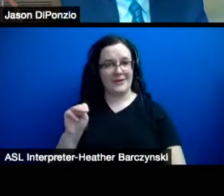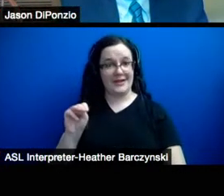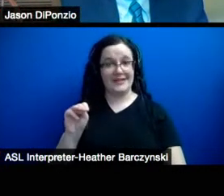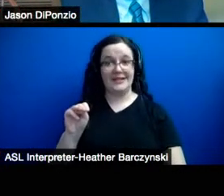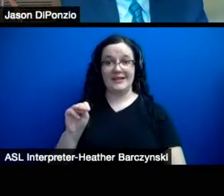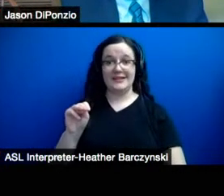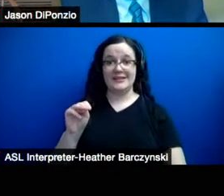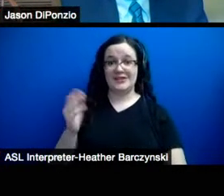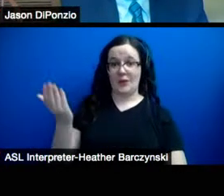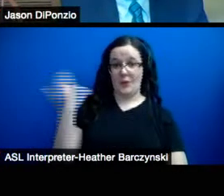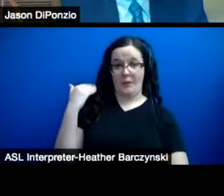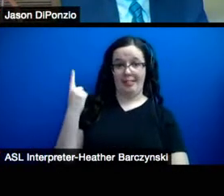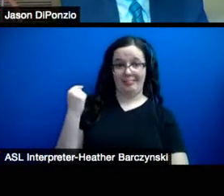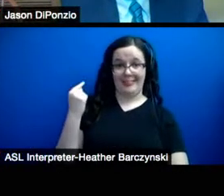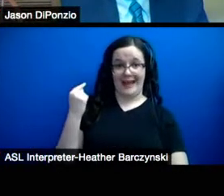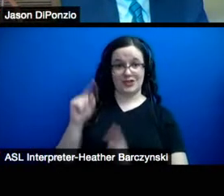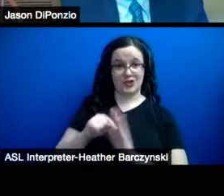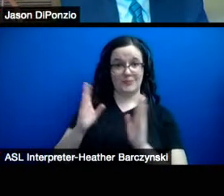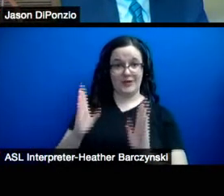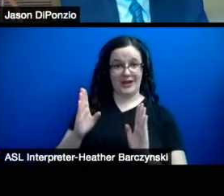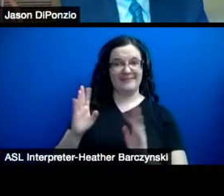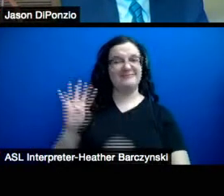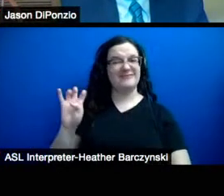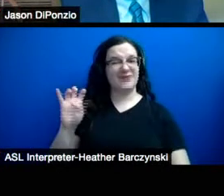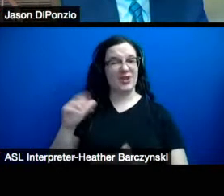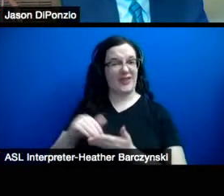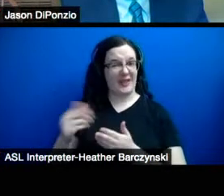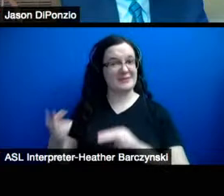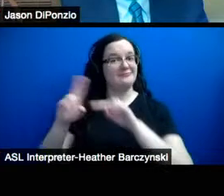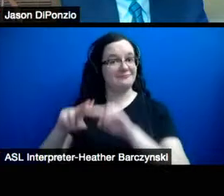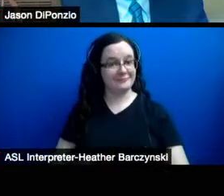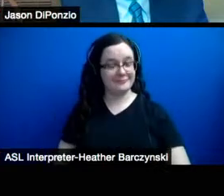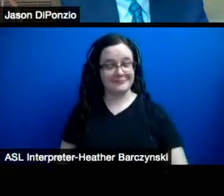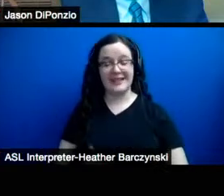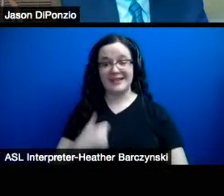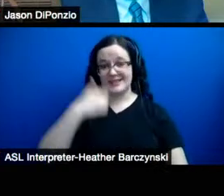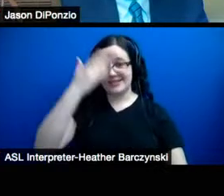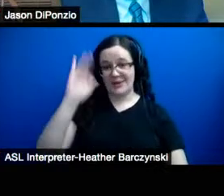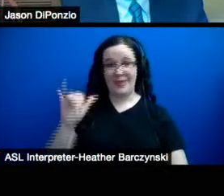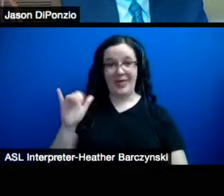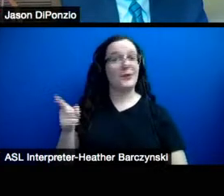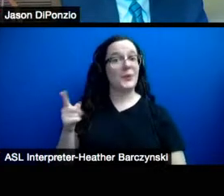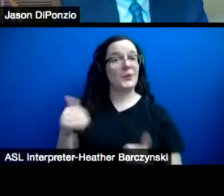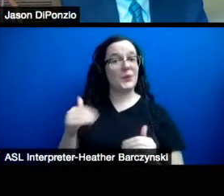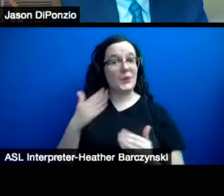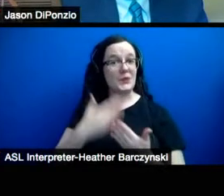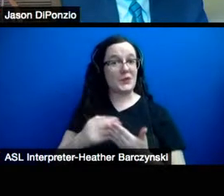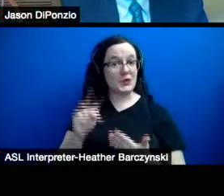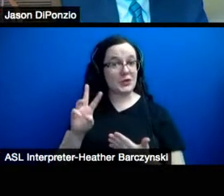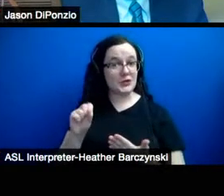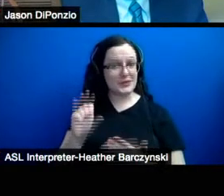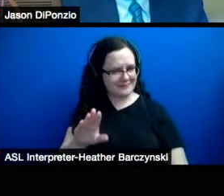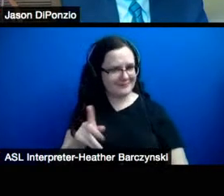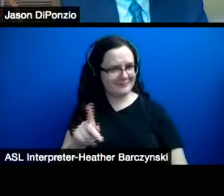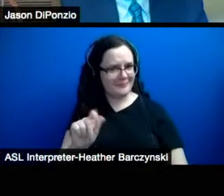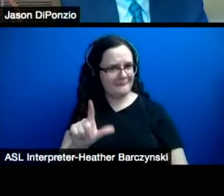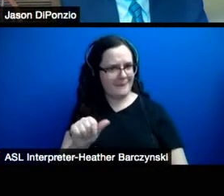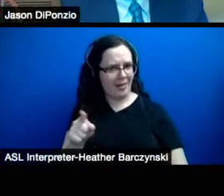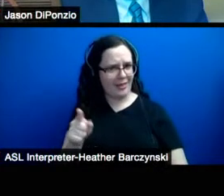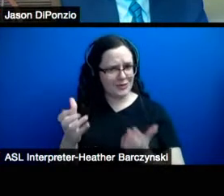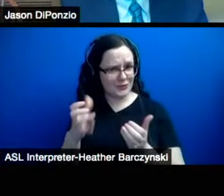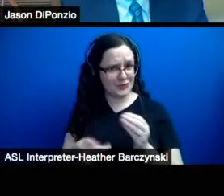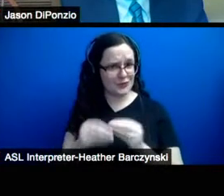the same period last year. And I know that was good news. And Paula, anything you want to